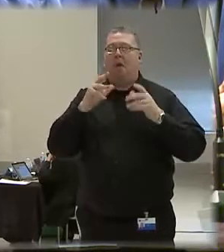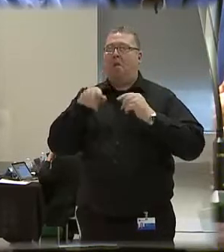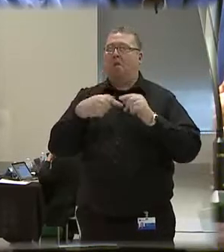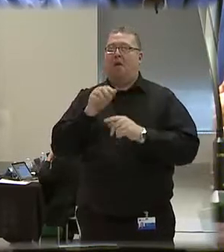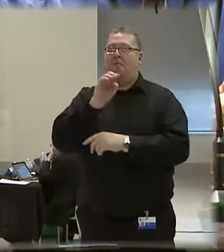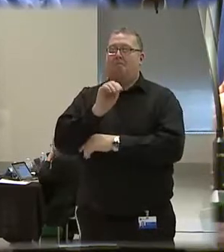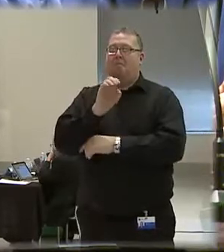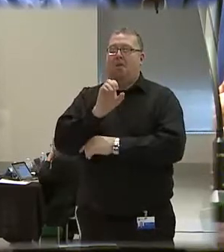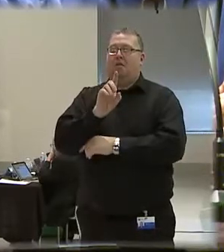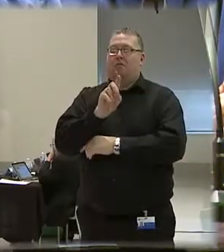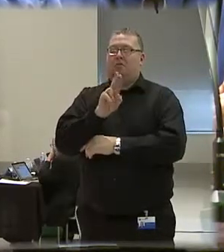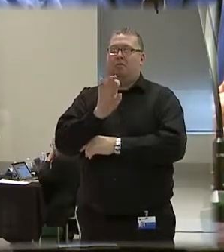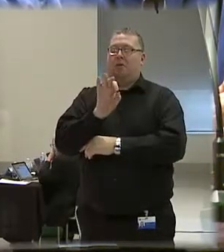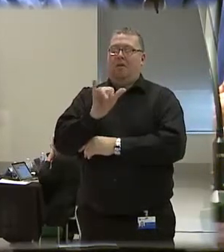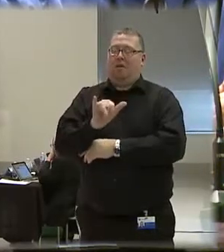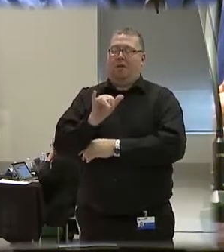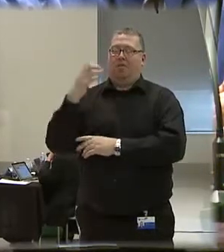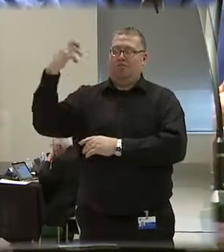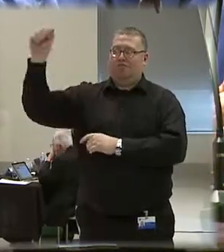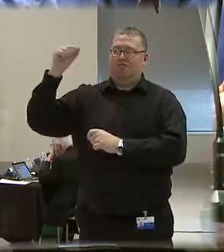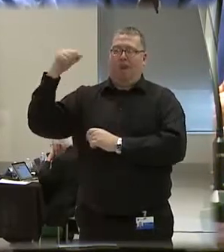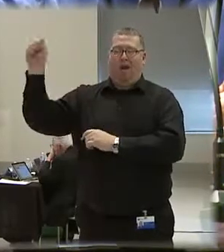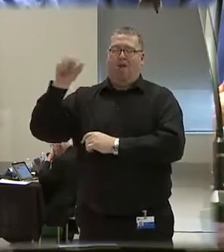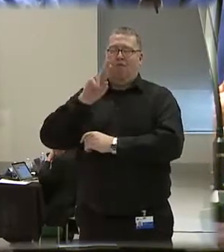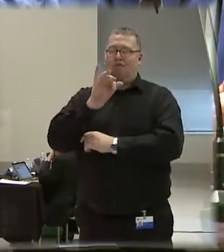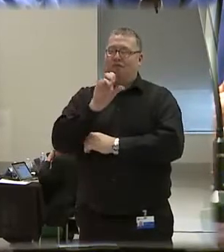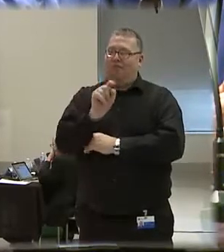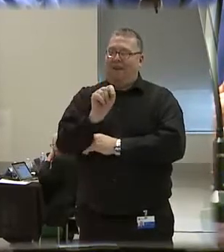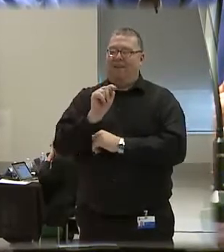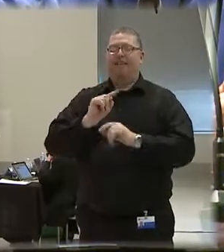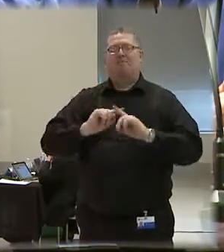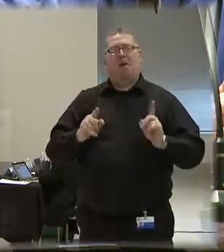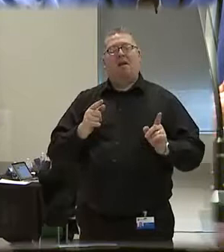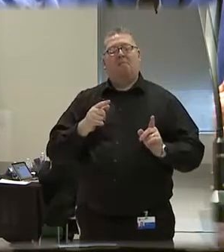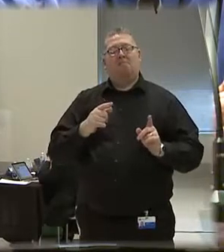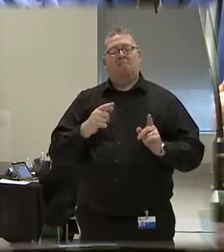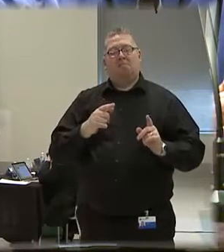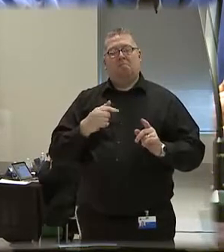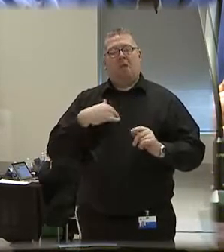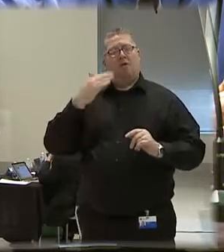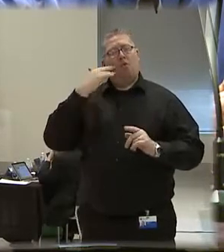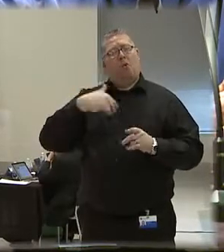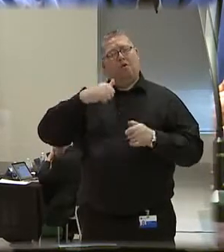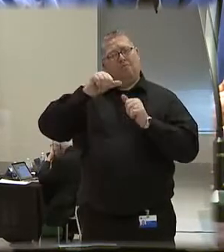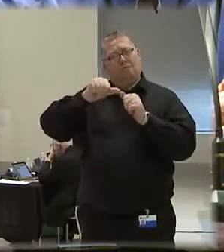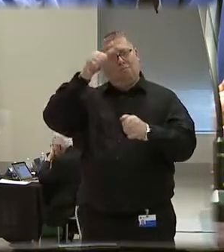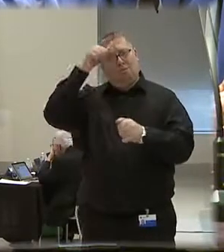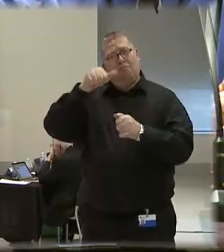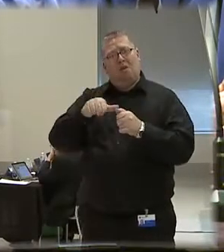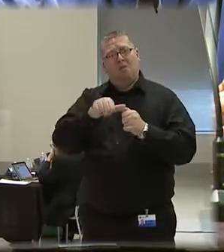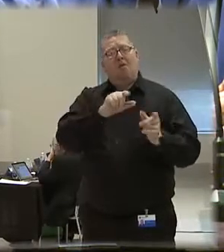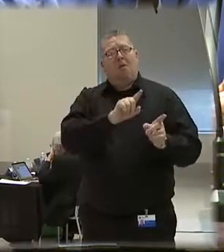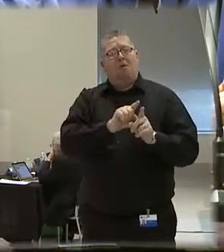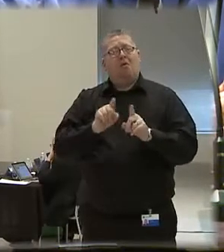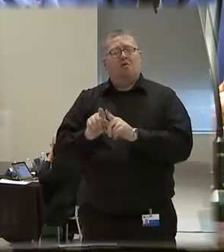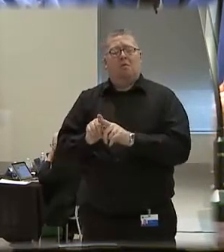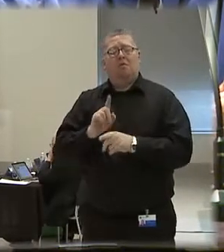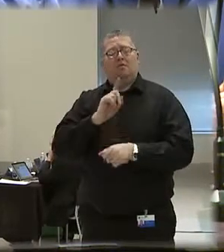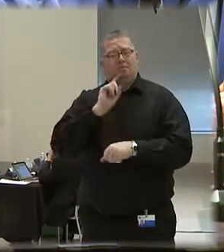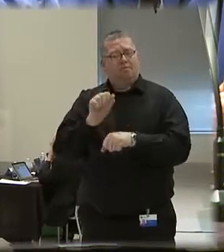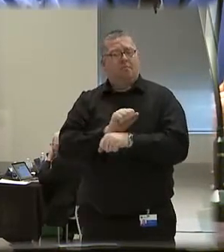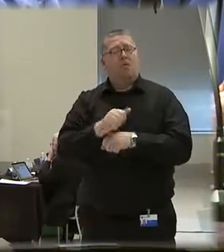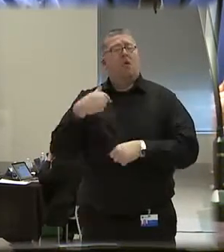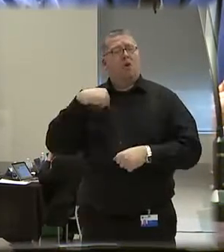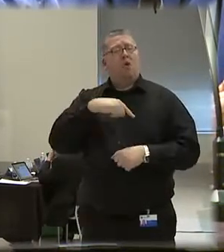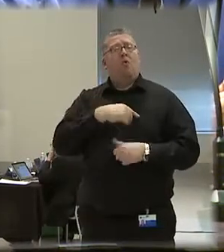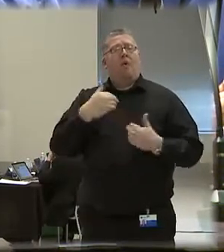anymore. But equally important to that I often keep in mind too, is that we have a